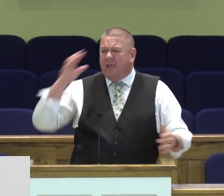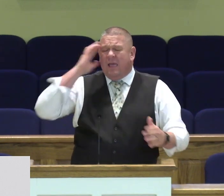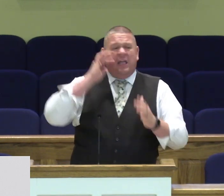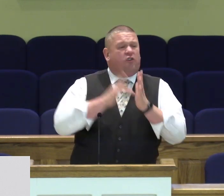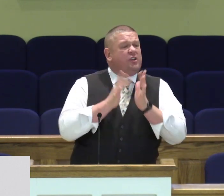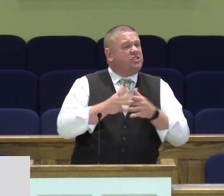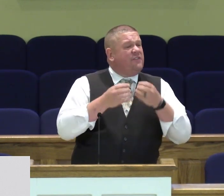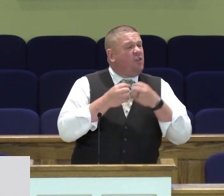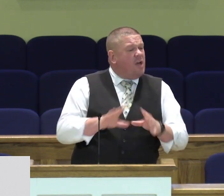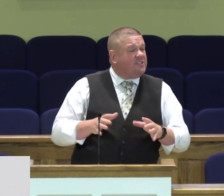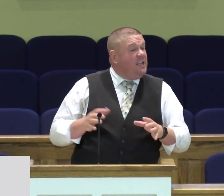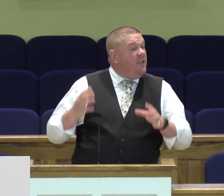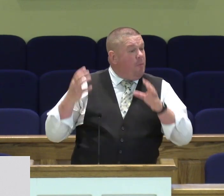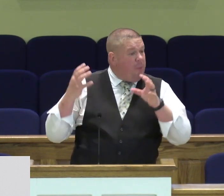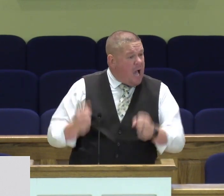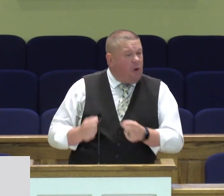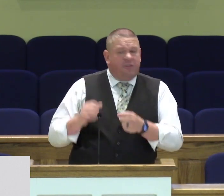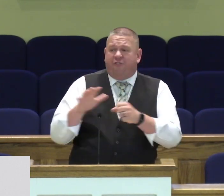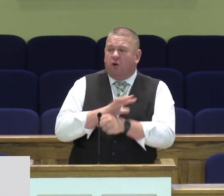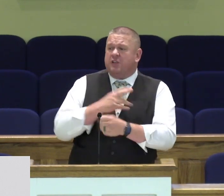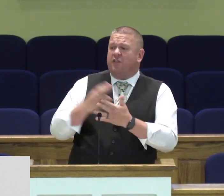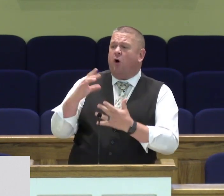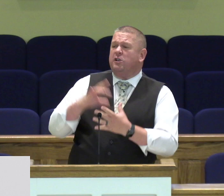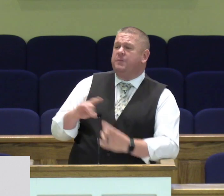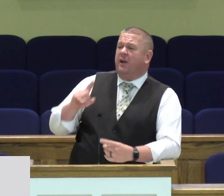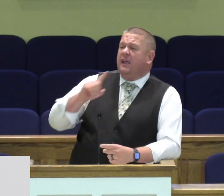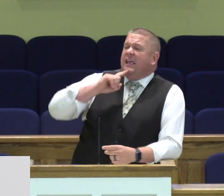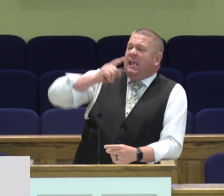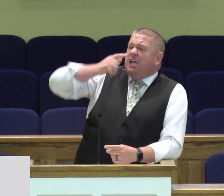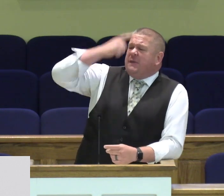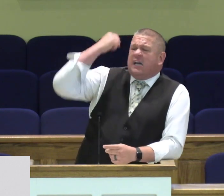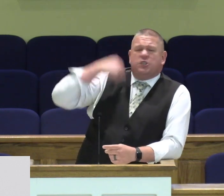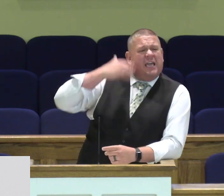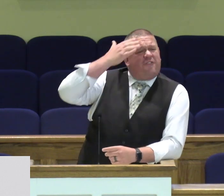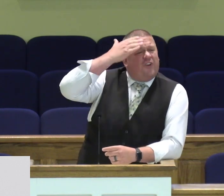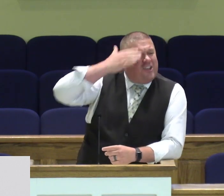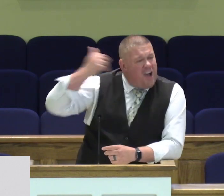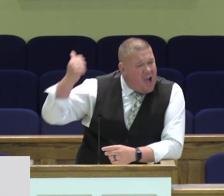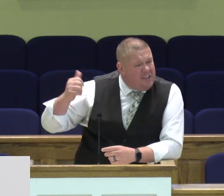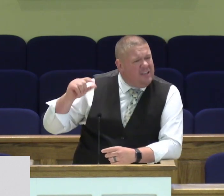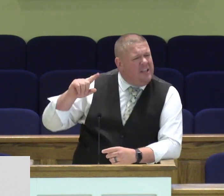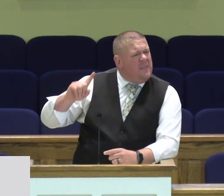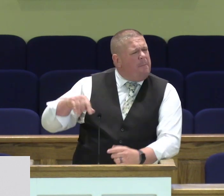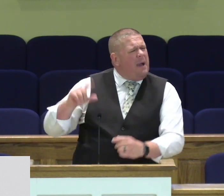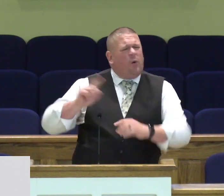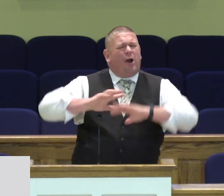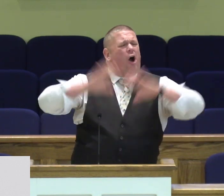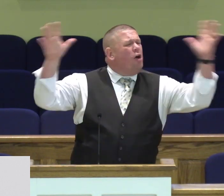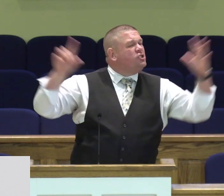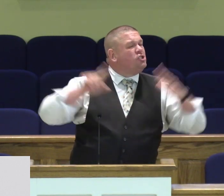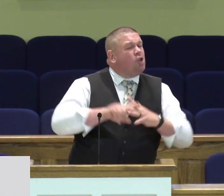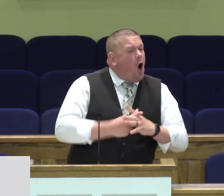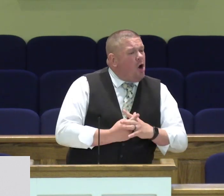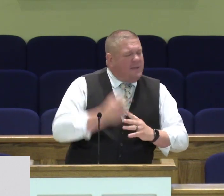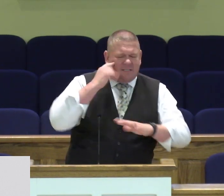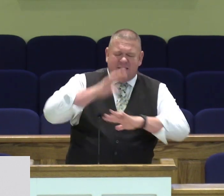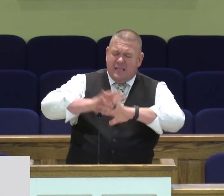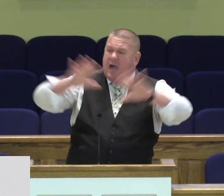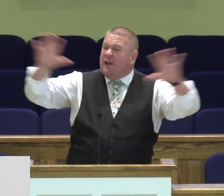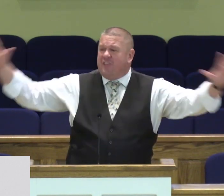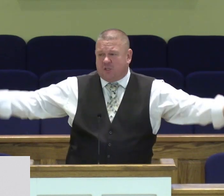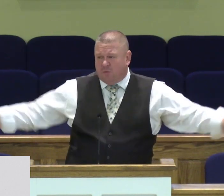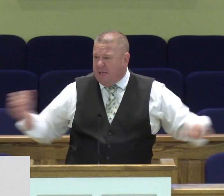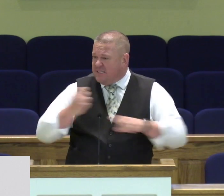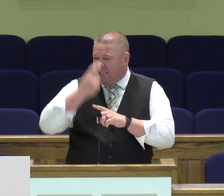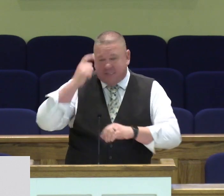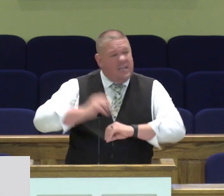away, and Christians have lost the power and the fullness of the Holy Spirit is because we have forgotten about where it all started, because none